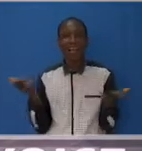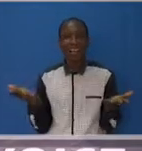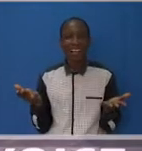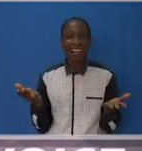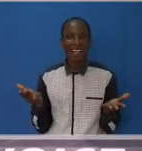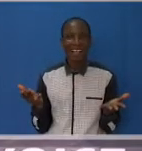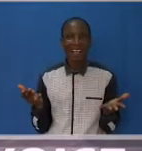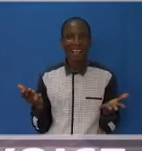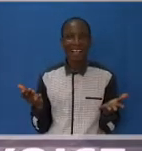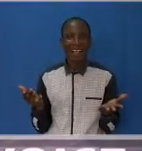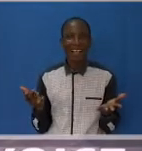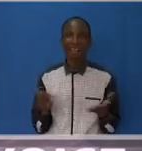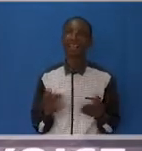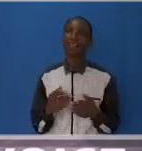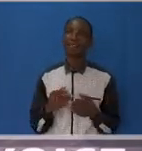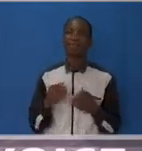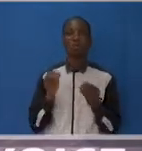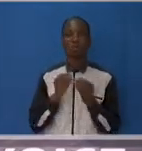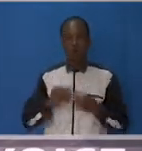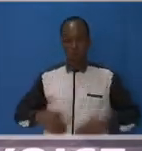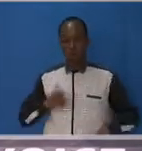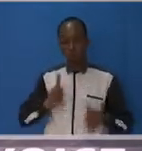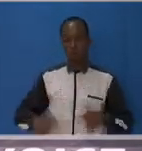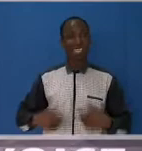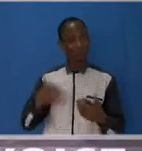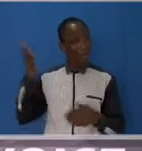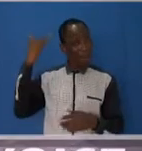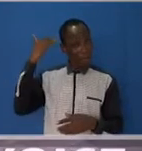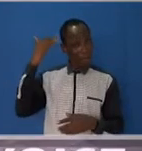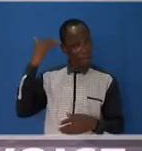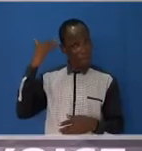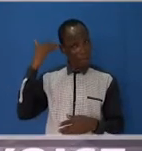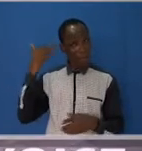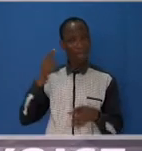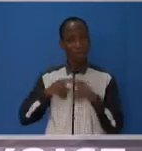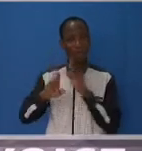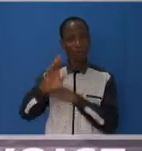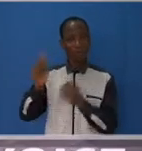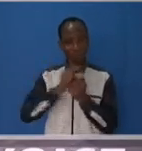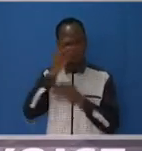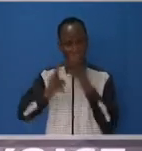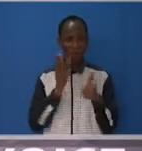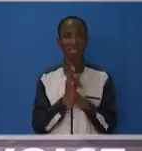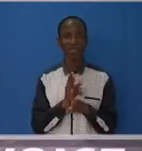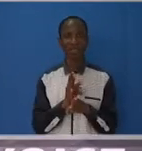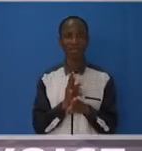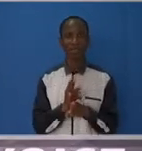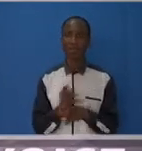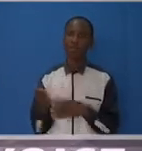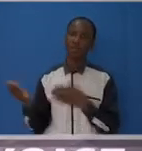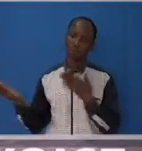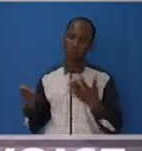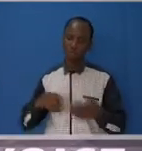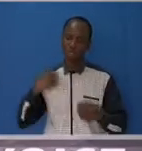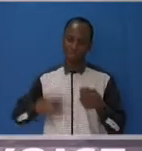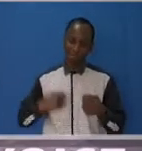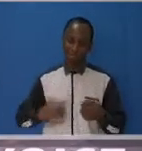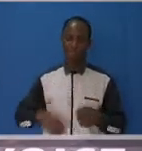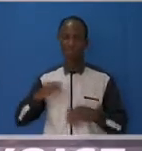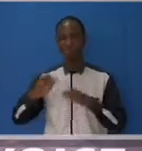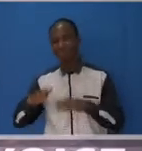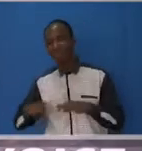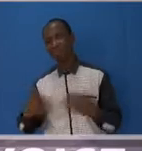mabawa na bebre ti ase no wa mre omoya aso ode yankopon di su yire seye wo se wo de ntwene bo ne asa